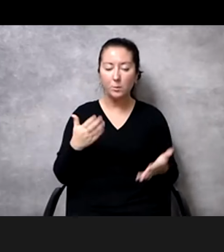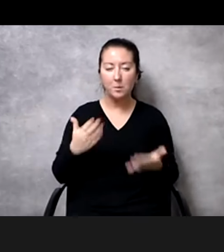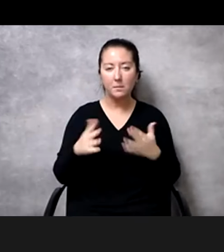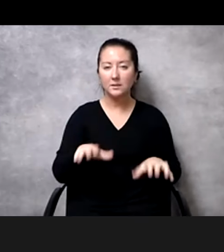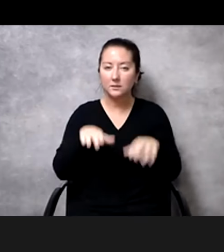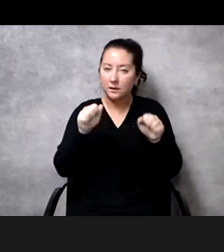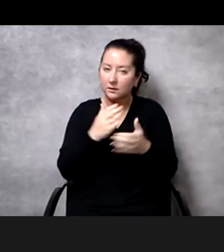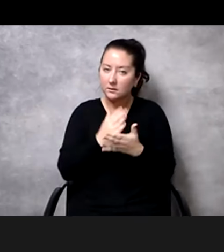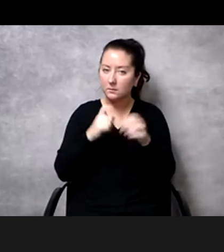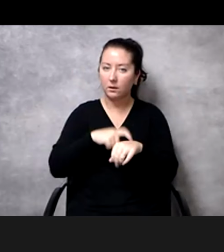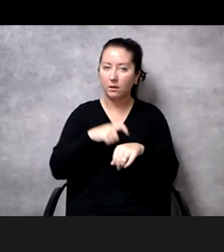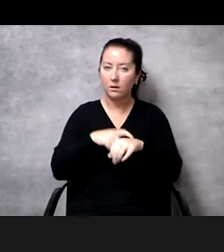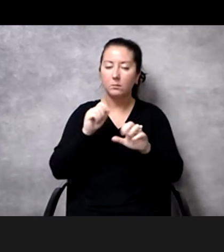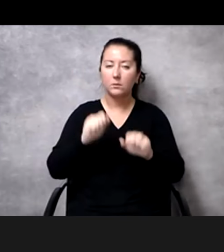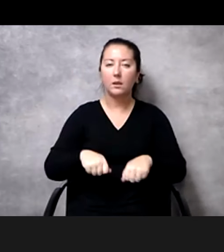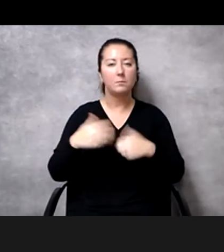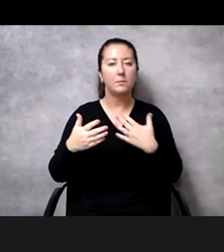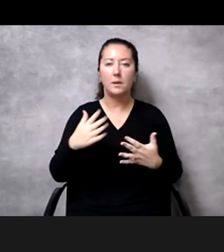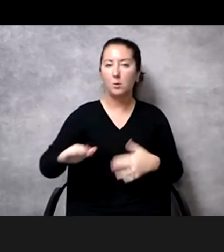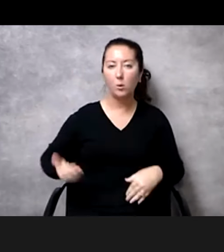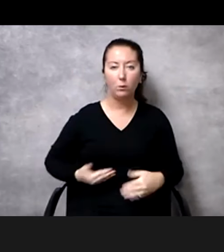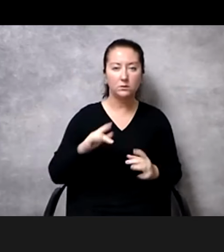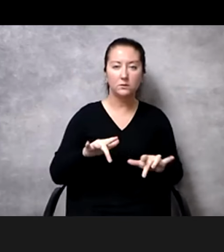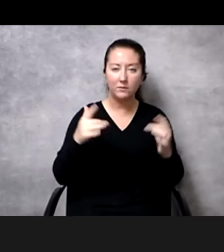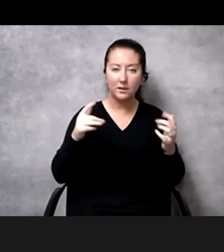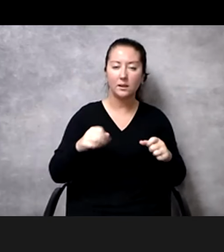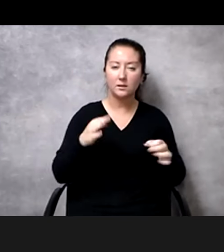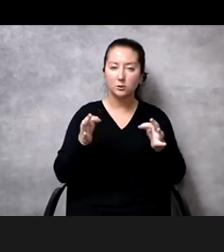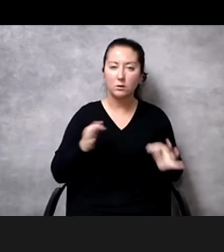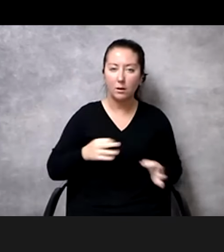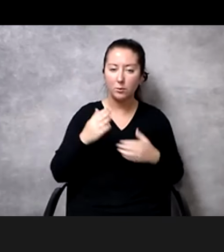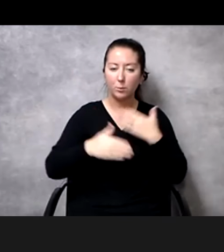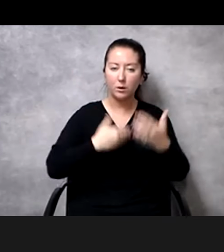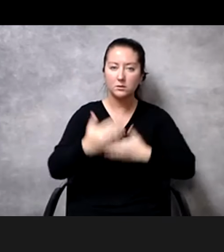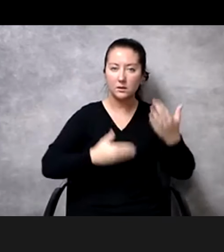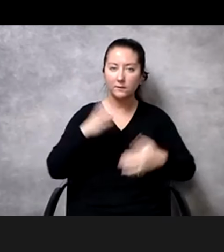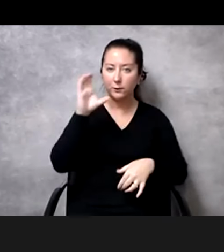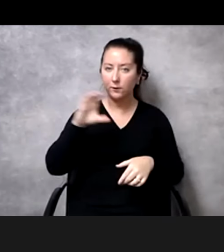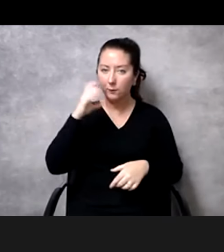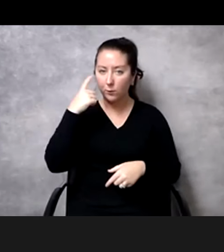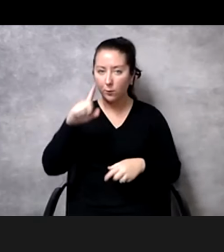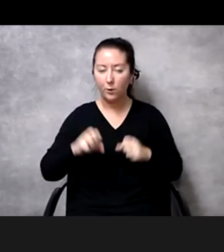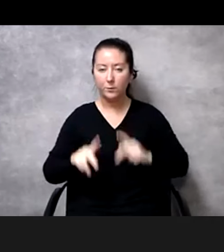little bit of time to either host an event where you can describe the process of looking for these opportunities,